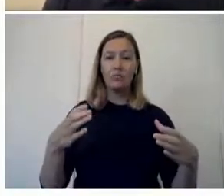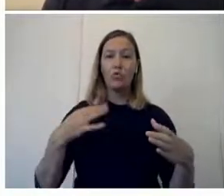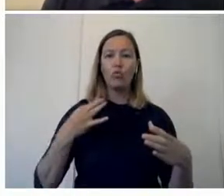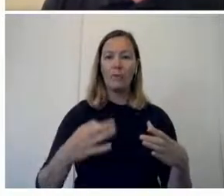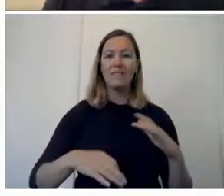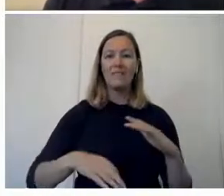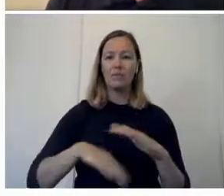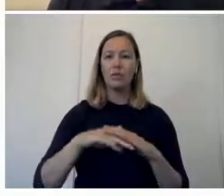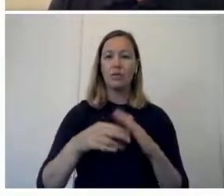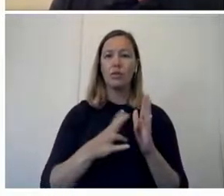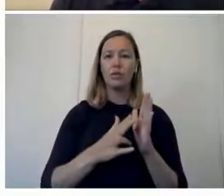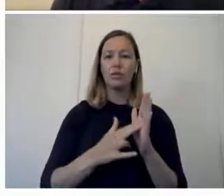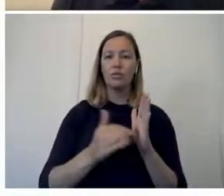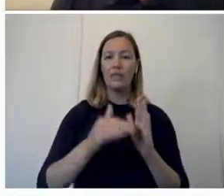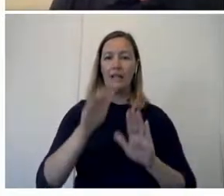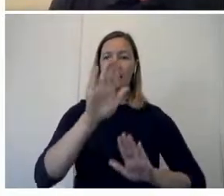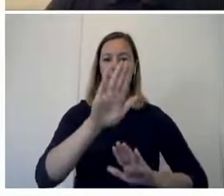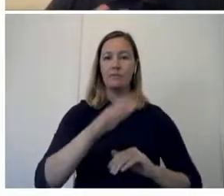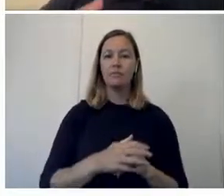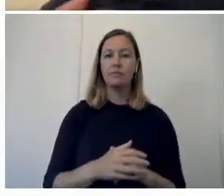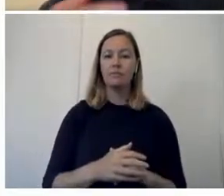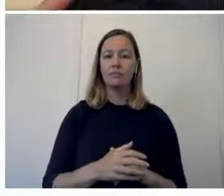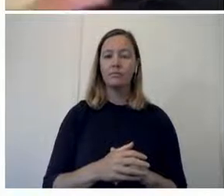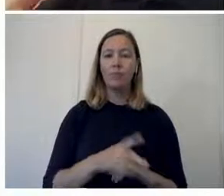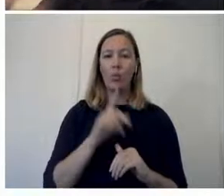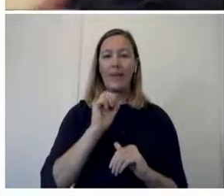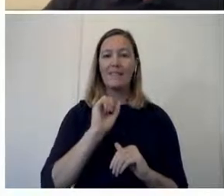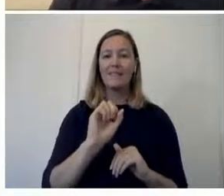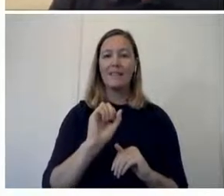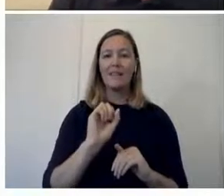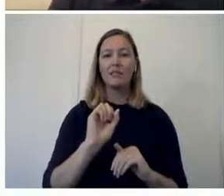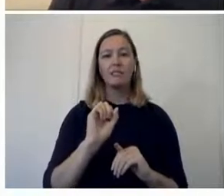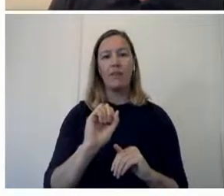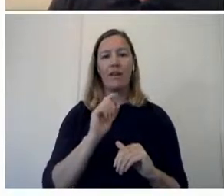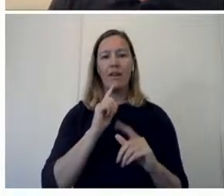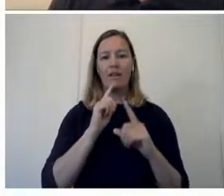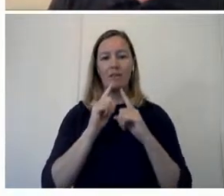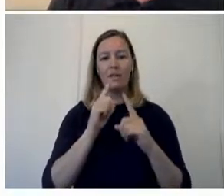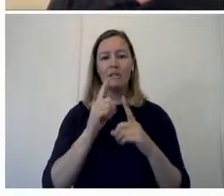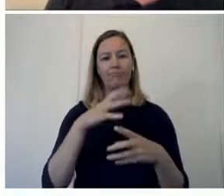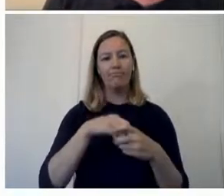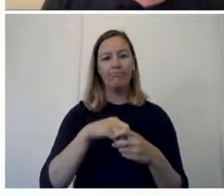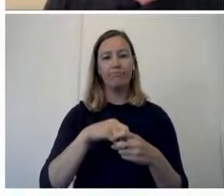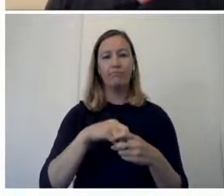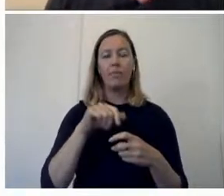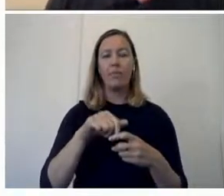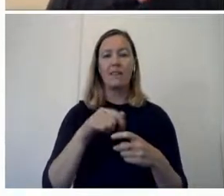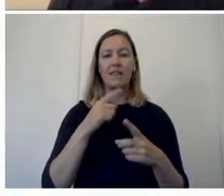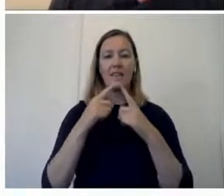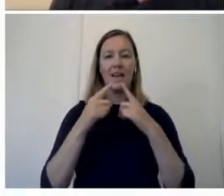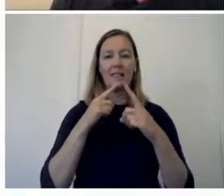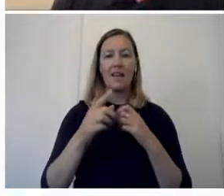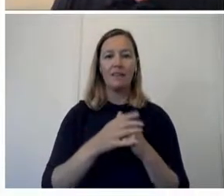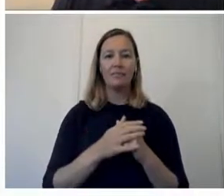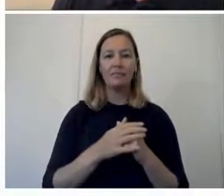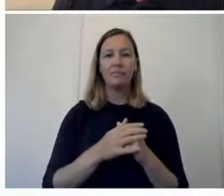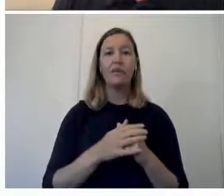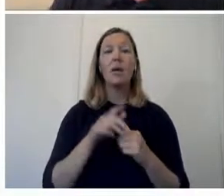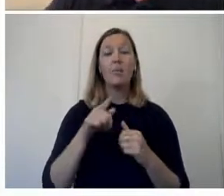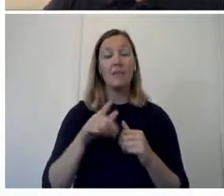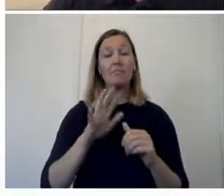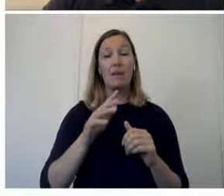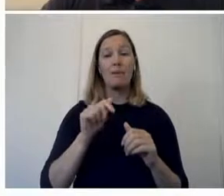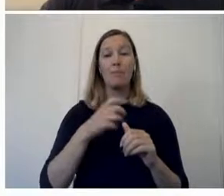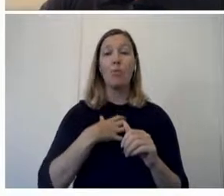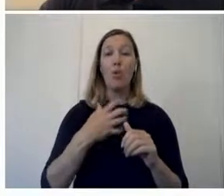really you can start to hear their voice come through in this data, maybe more loudly than it has in previous